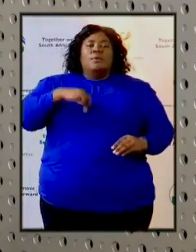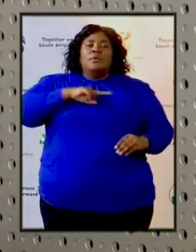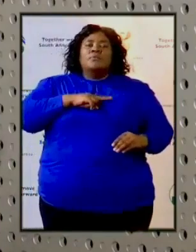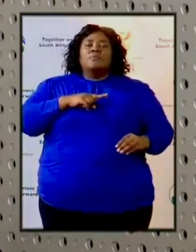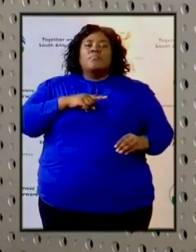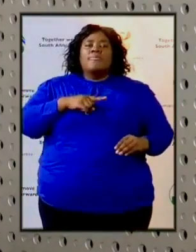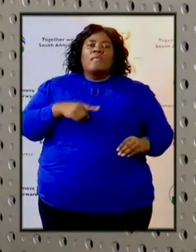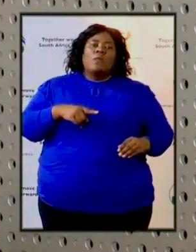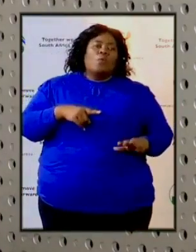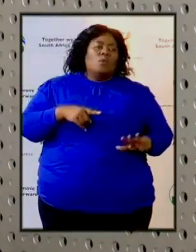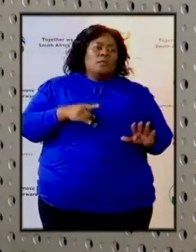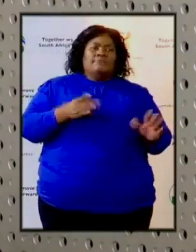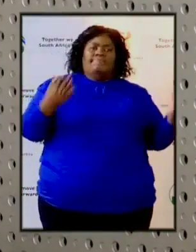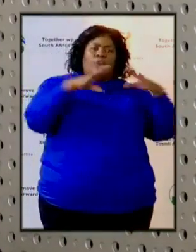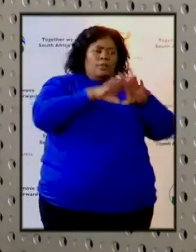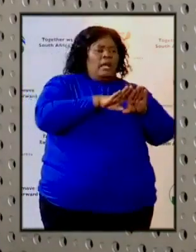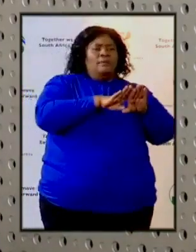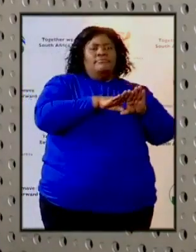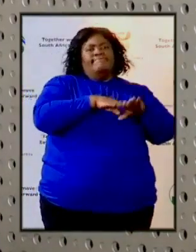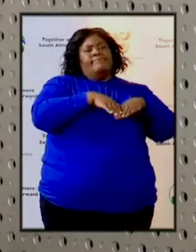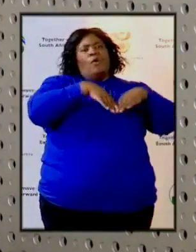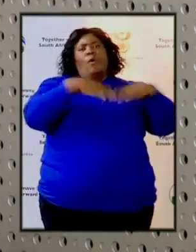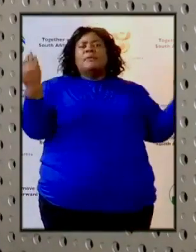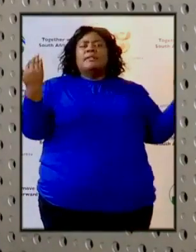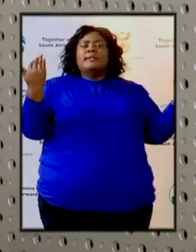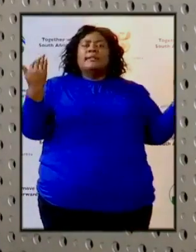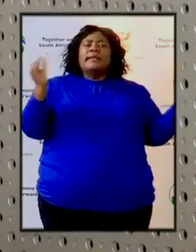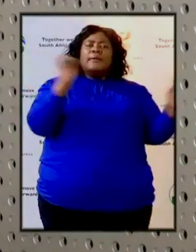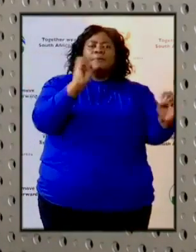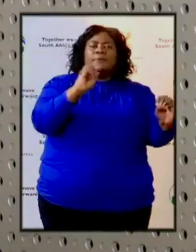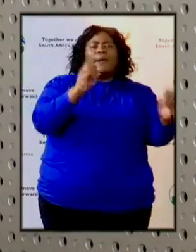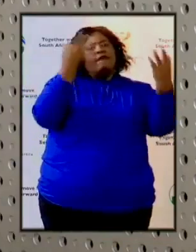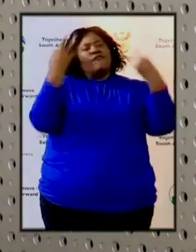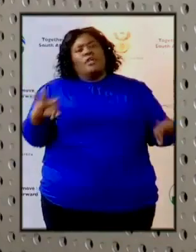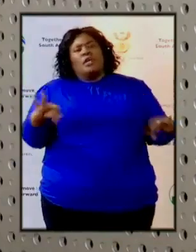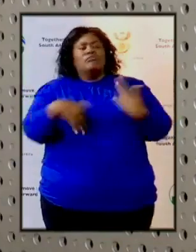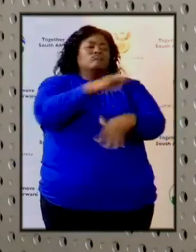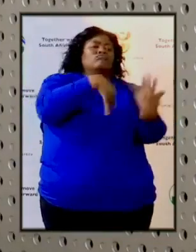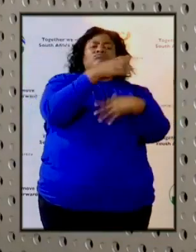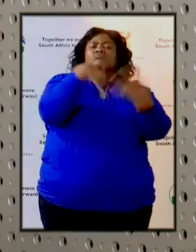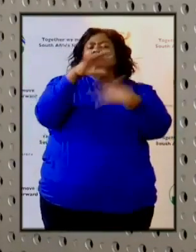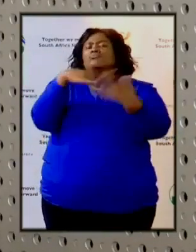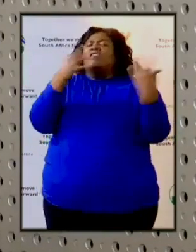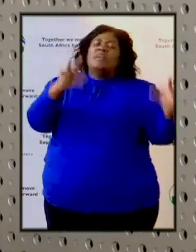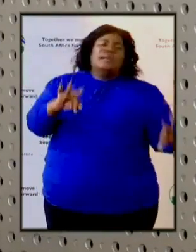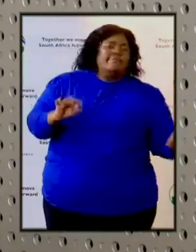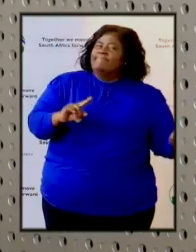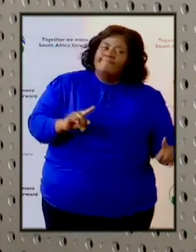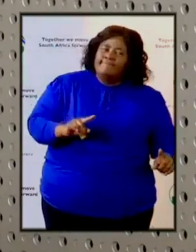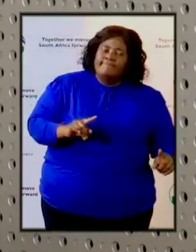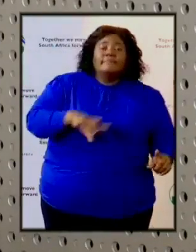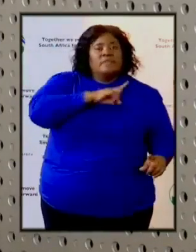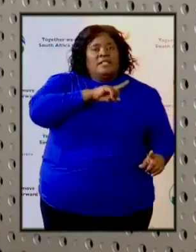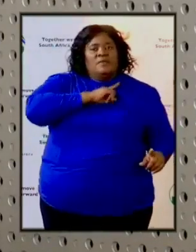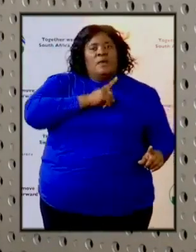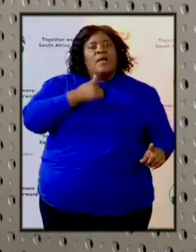the lockdown, saying now there's no lockdown, we're all free, we can do as we please. No. That's why we've taken